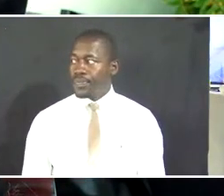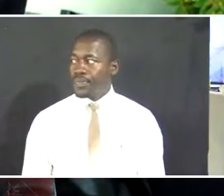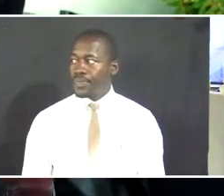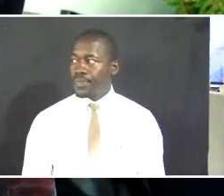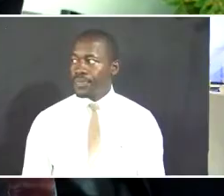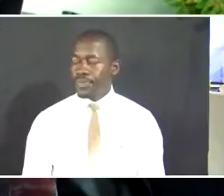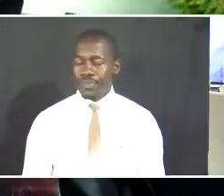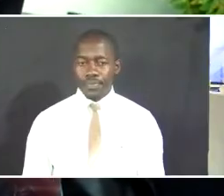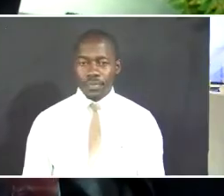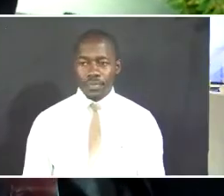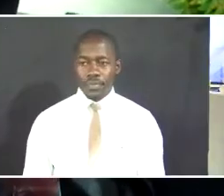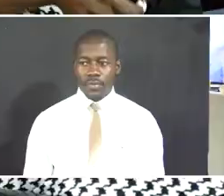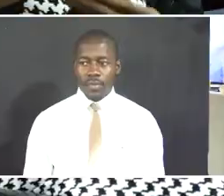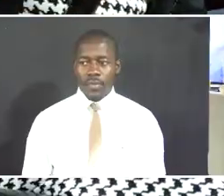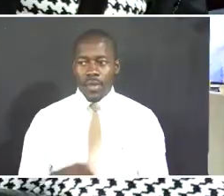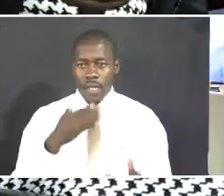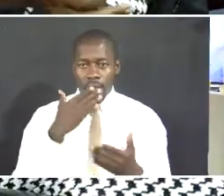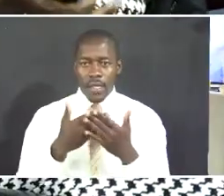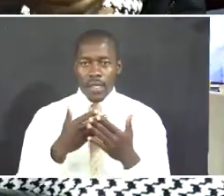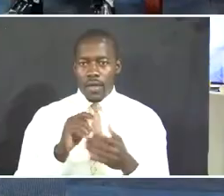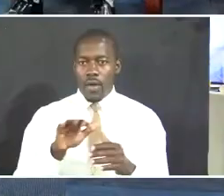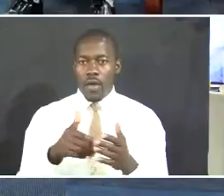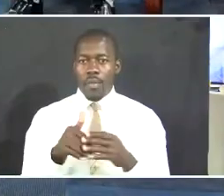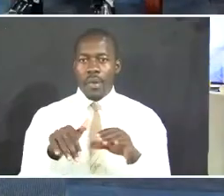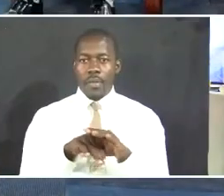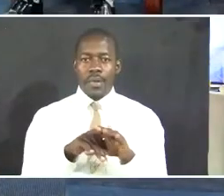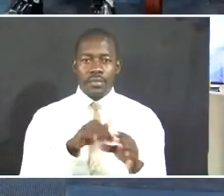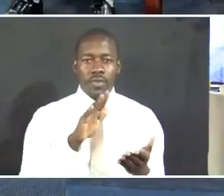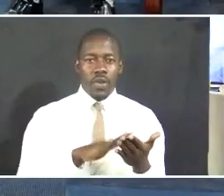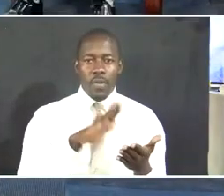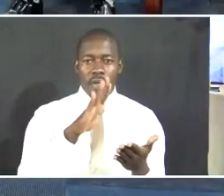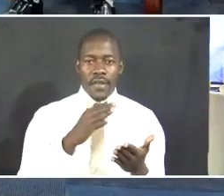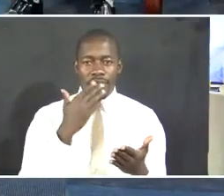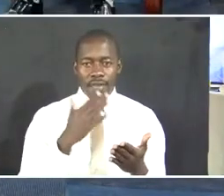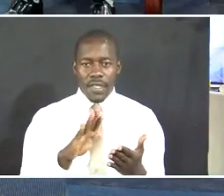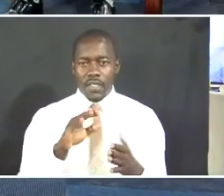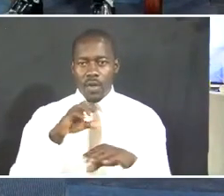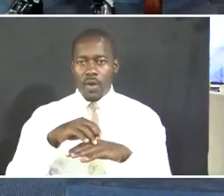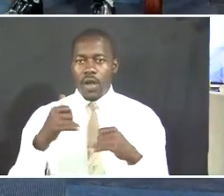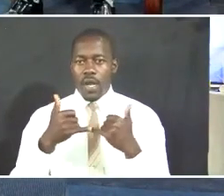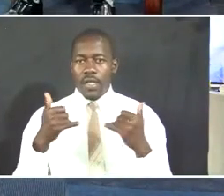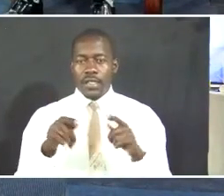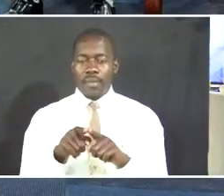The members who have commented, those that have asked questions, and I know they